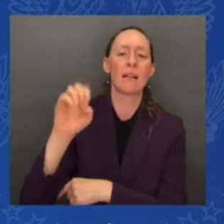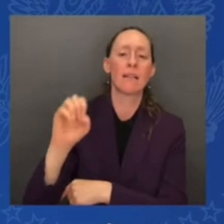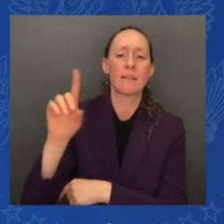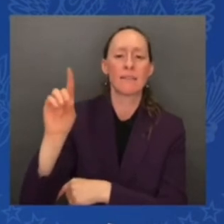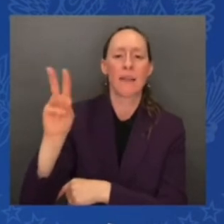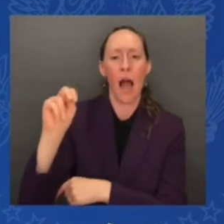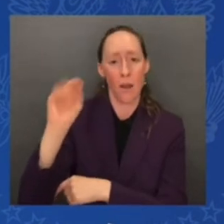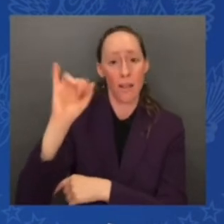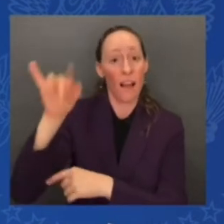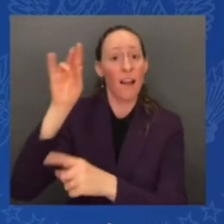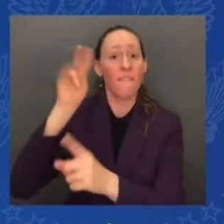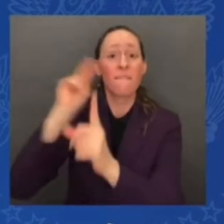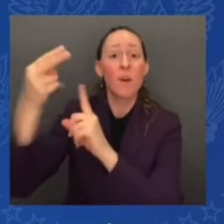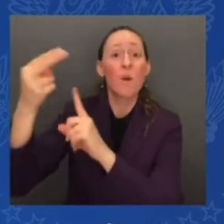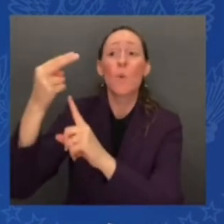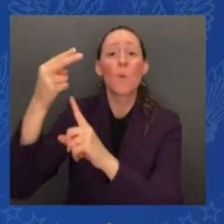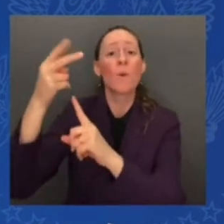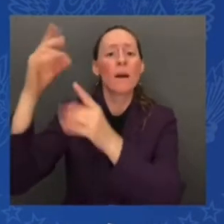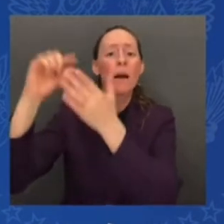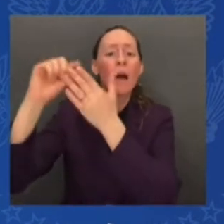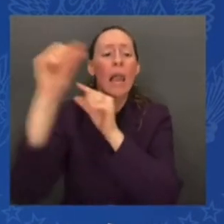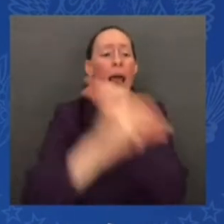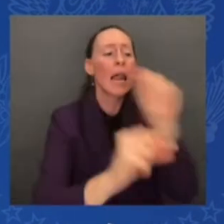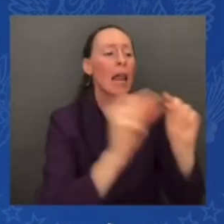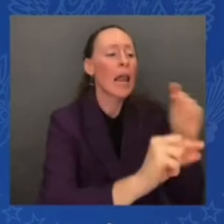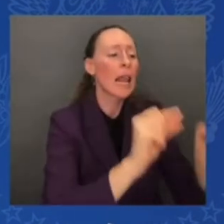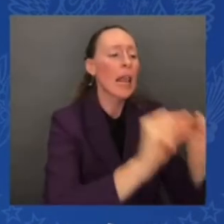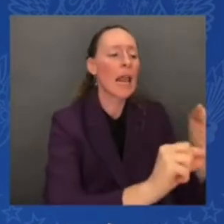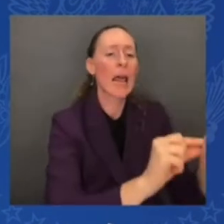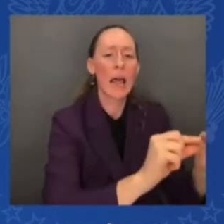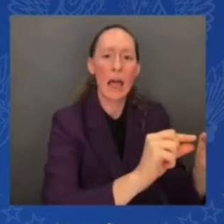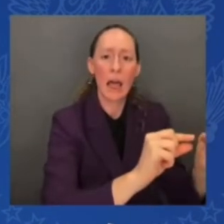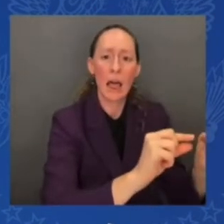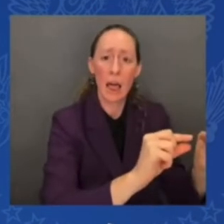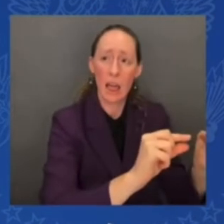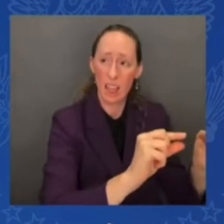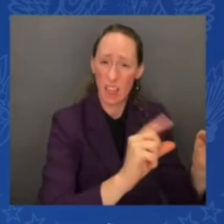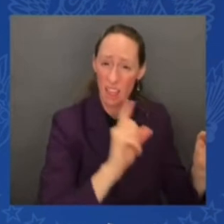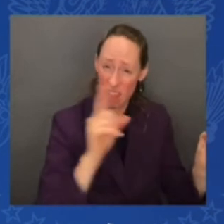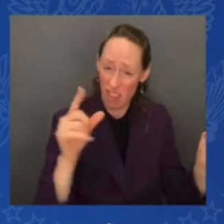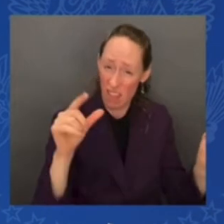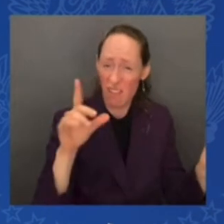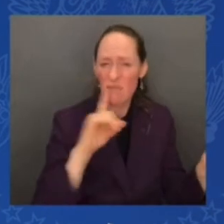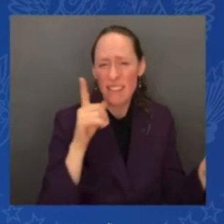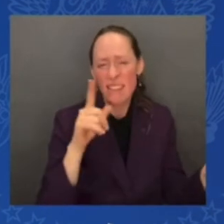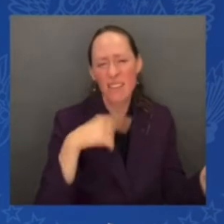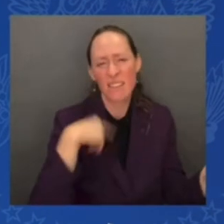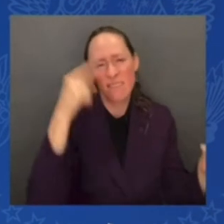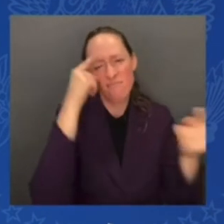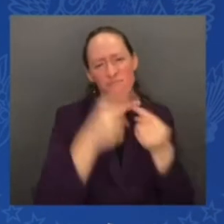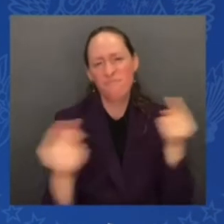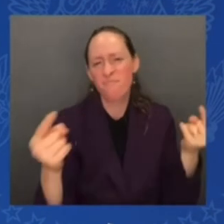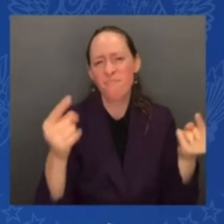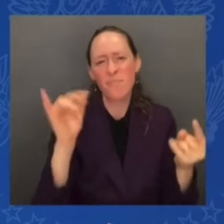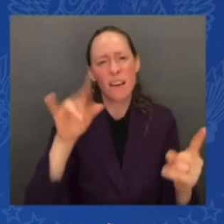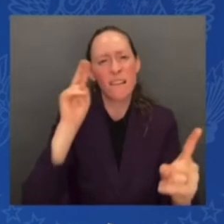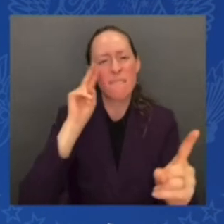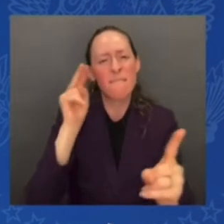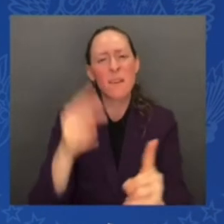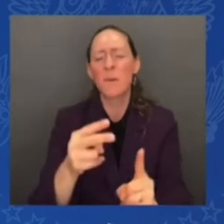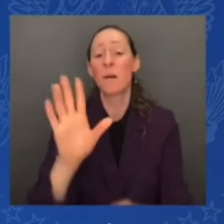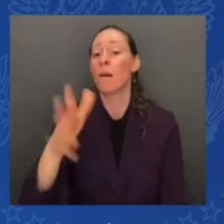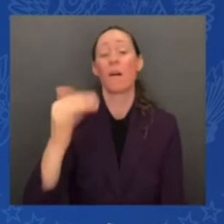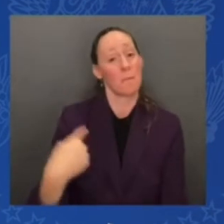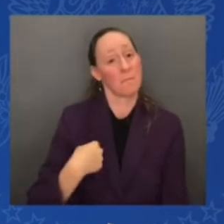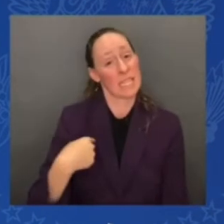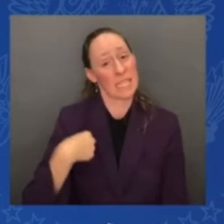middle class built America. And guess what? Guess what? And unions built